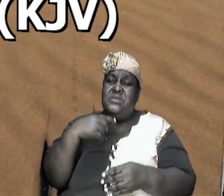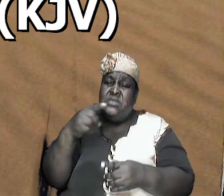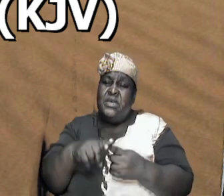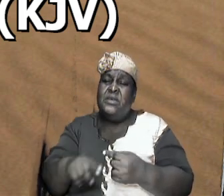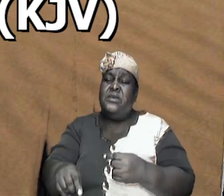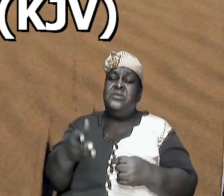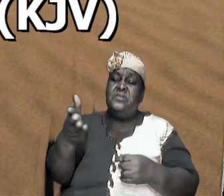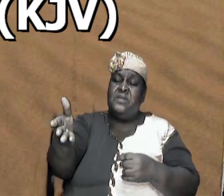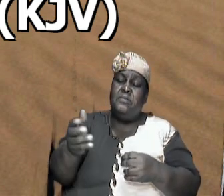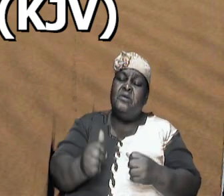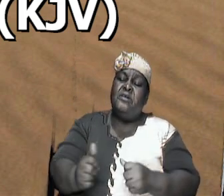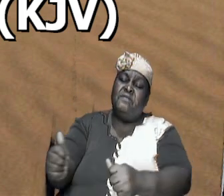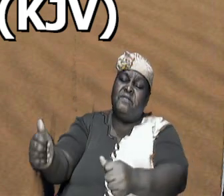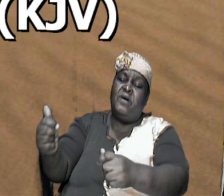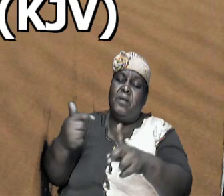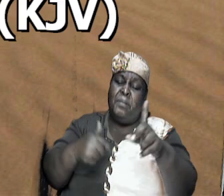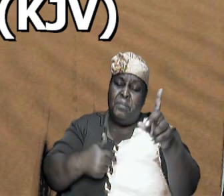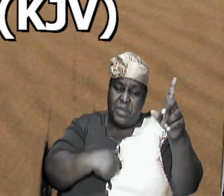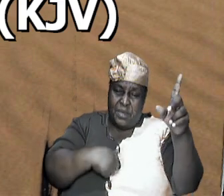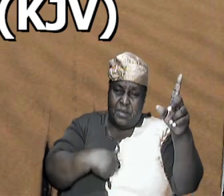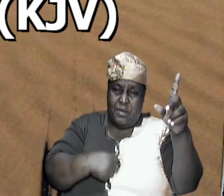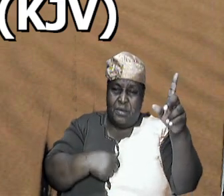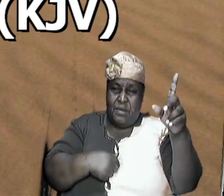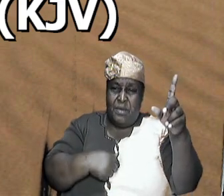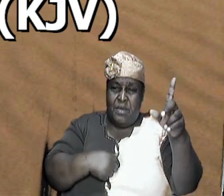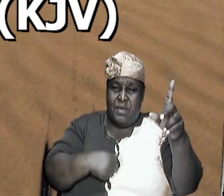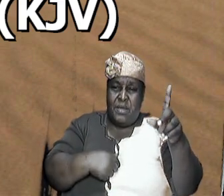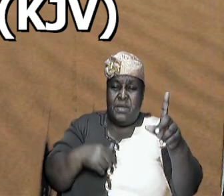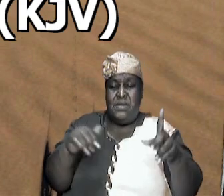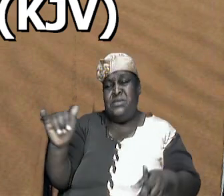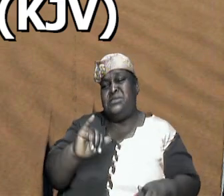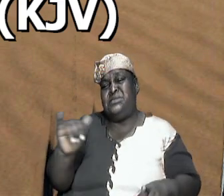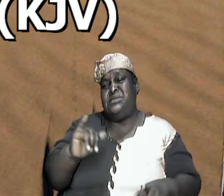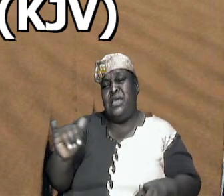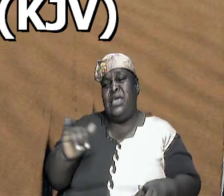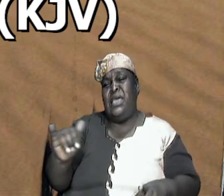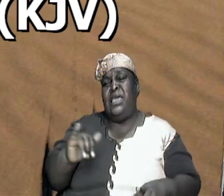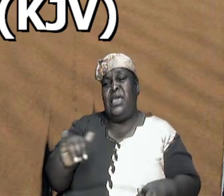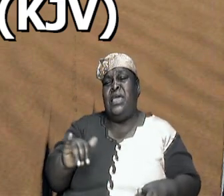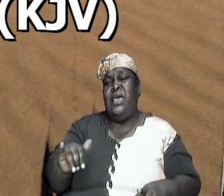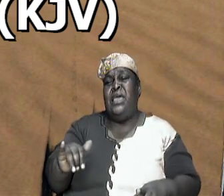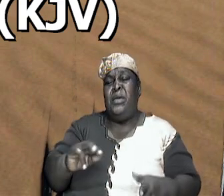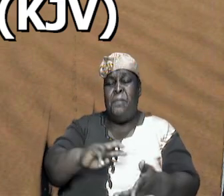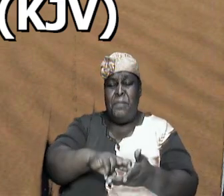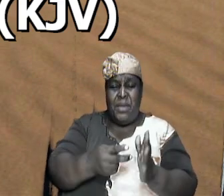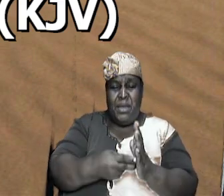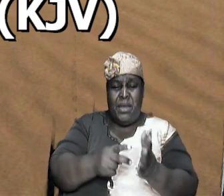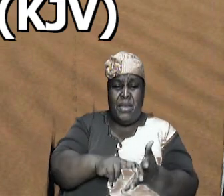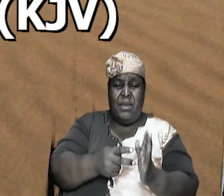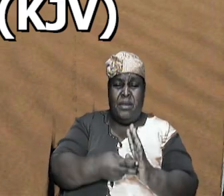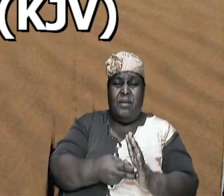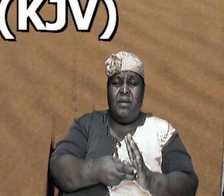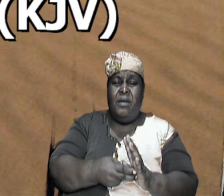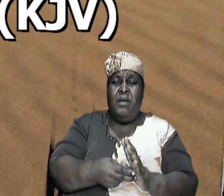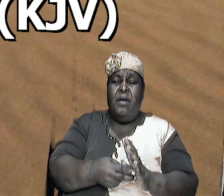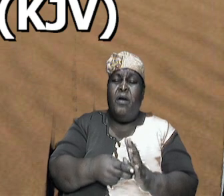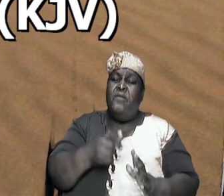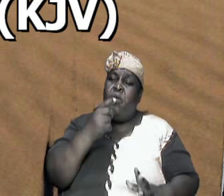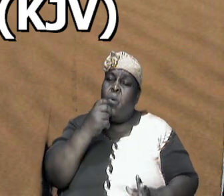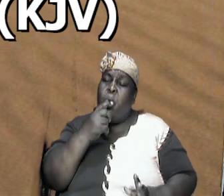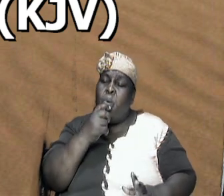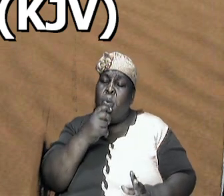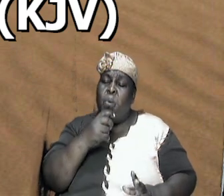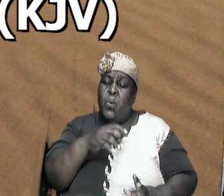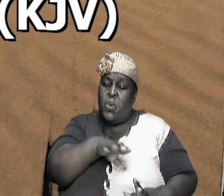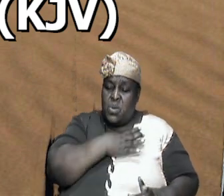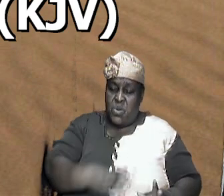them, follow me, follow me. The same, almost the exact definition of who a Christian is, a